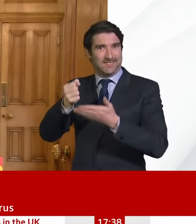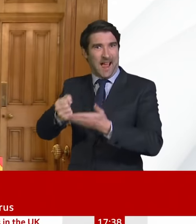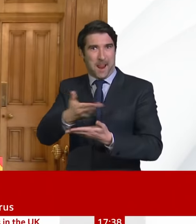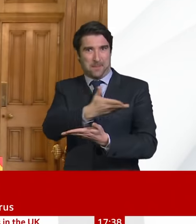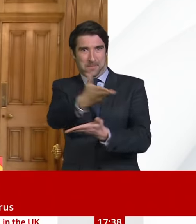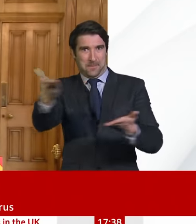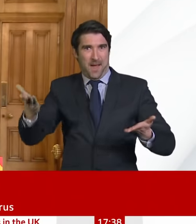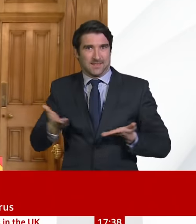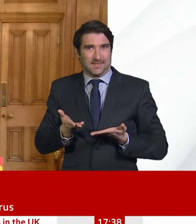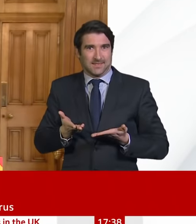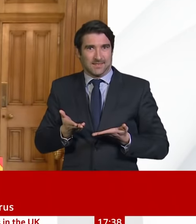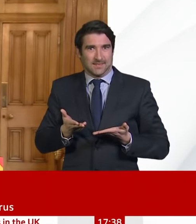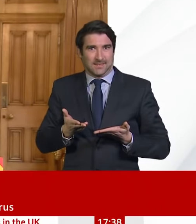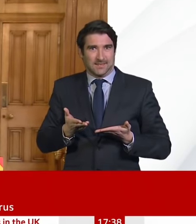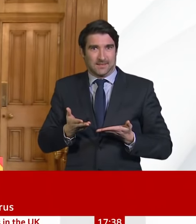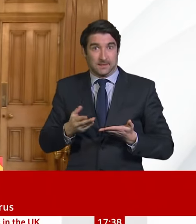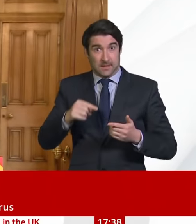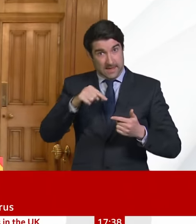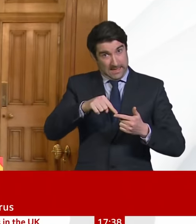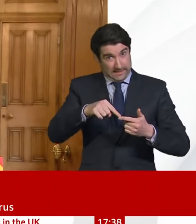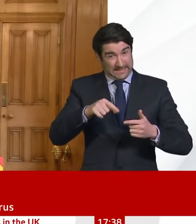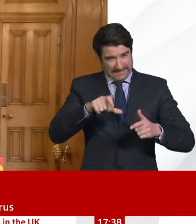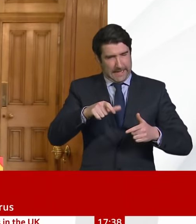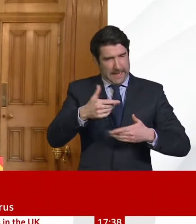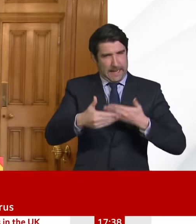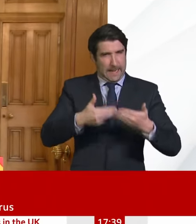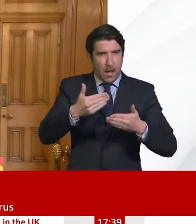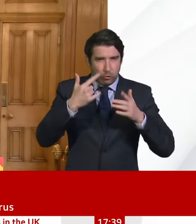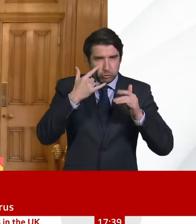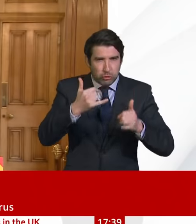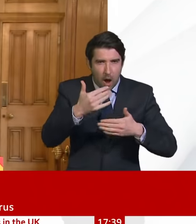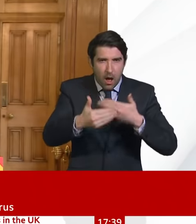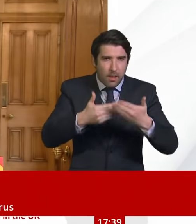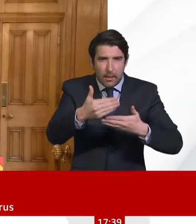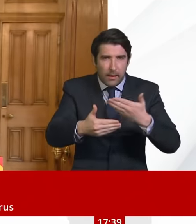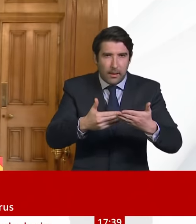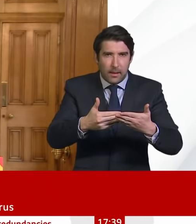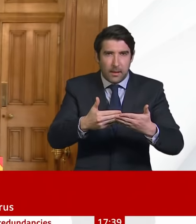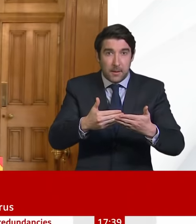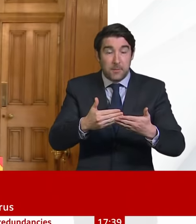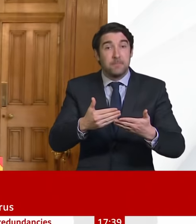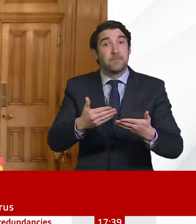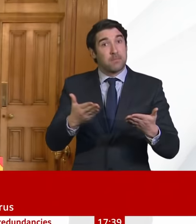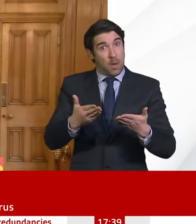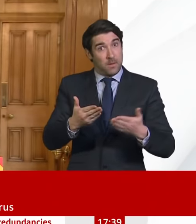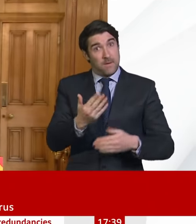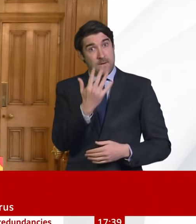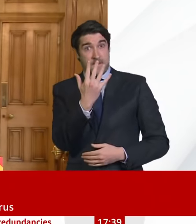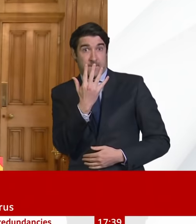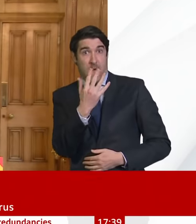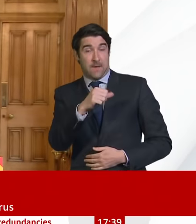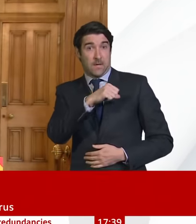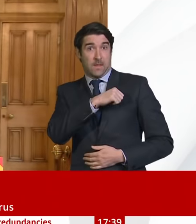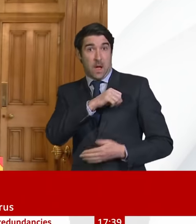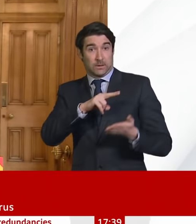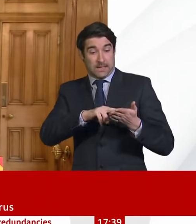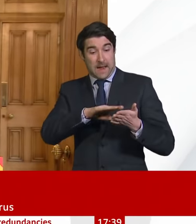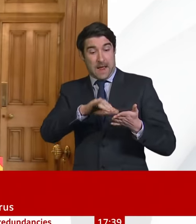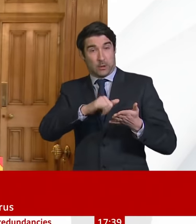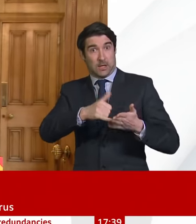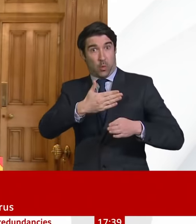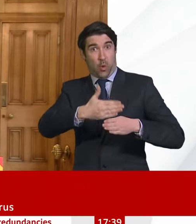These are currently in the final stages of development. As of now, over 5,000 NHS workers have been tested across the